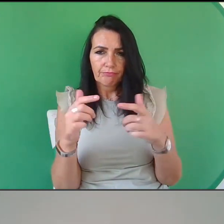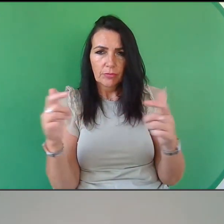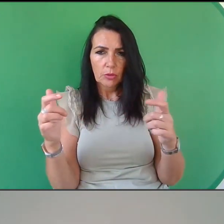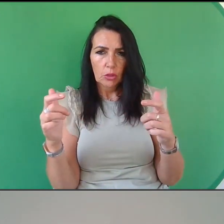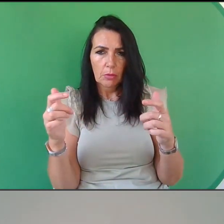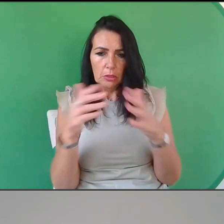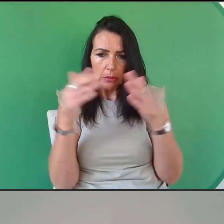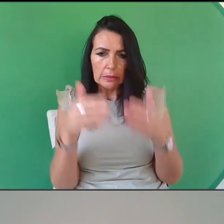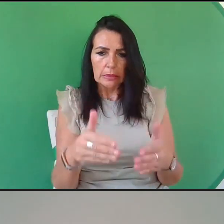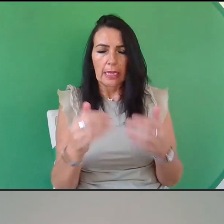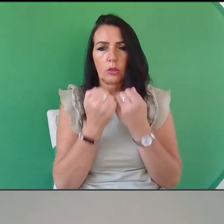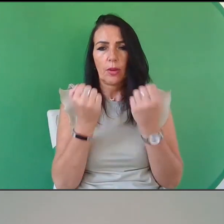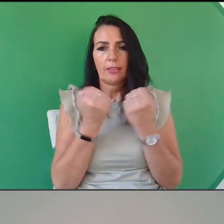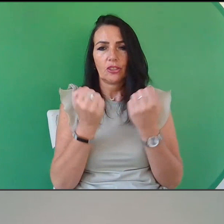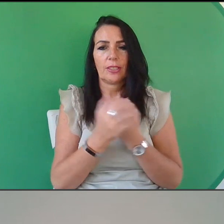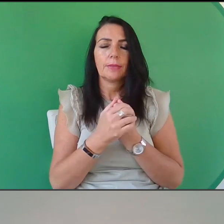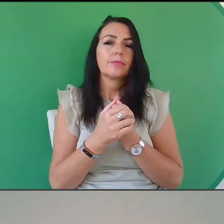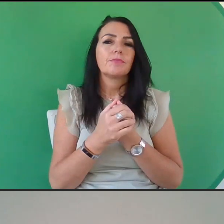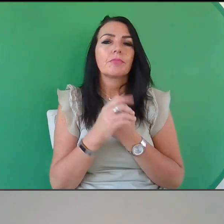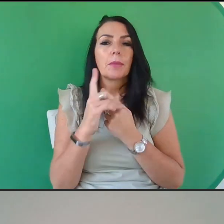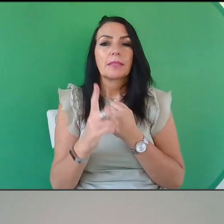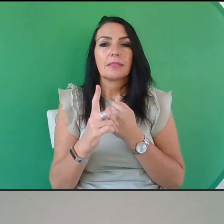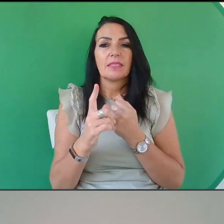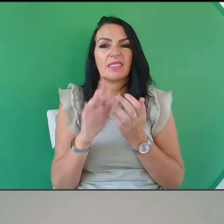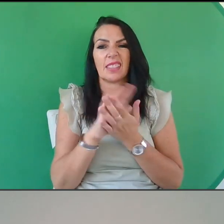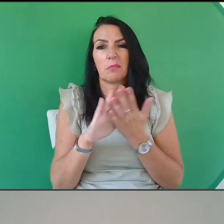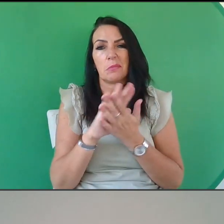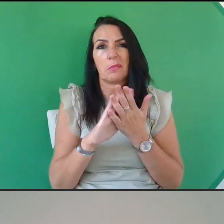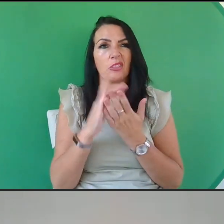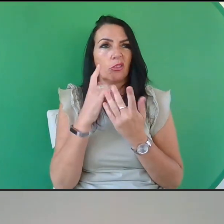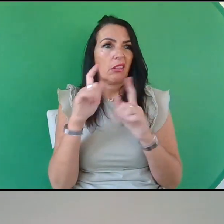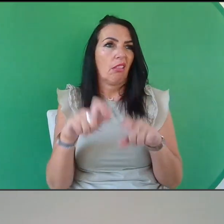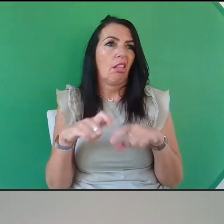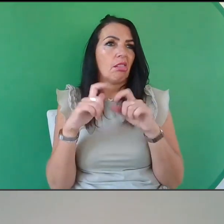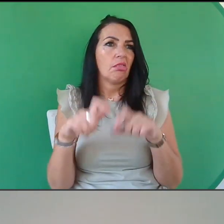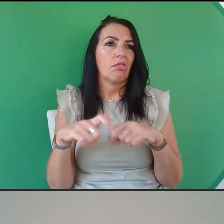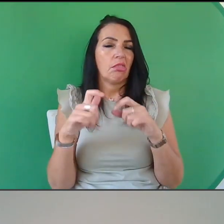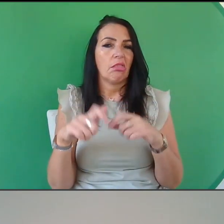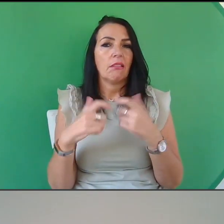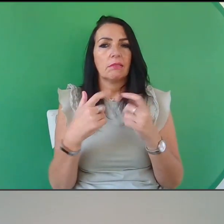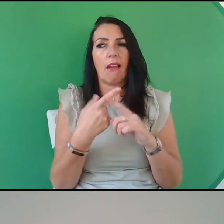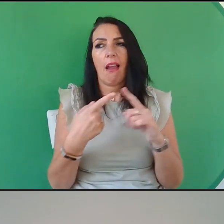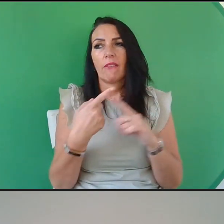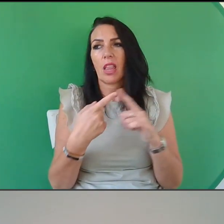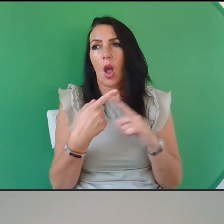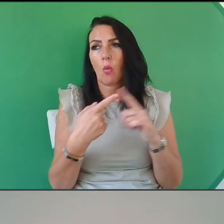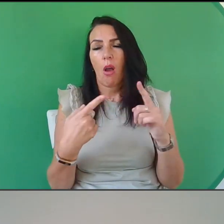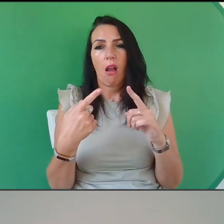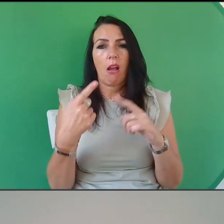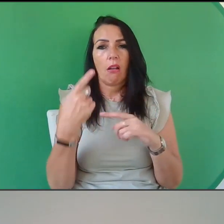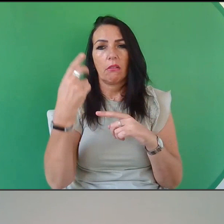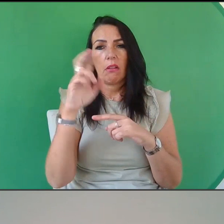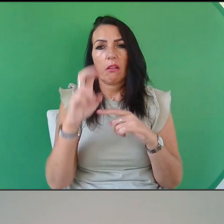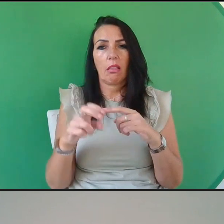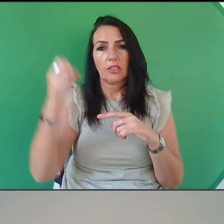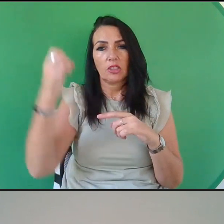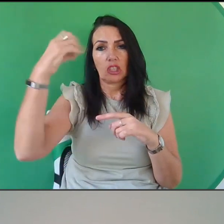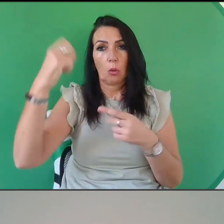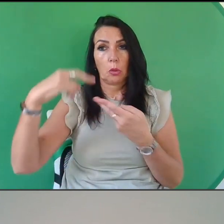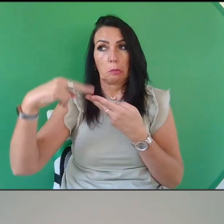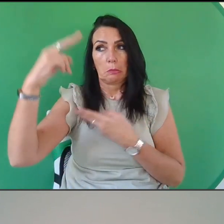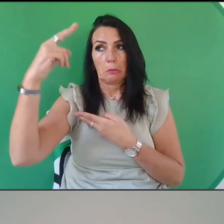intense on the energy, but that doesn't mean you can spend half an hour in the electric shower, because your electricity bills will go up